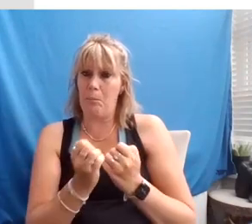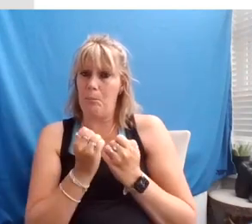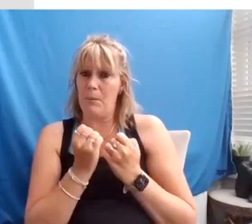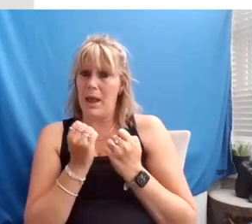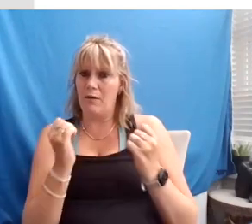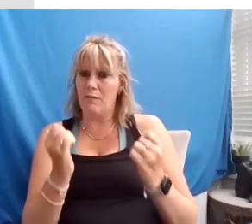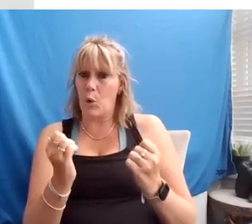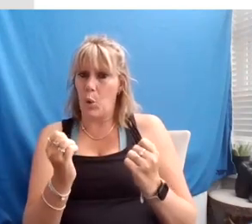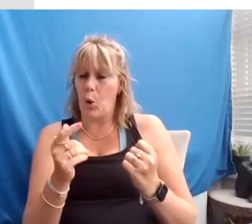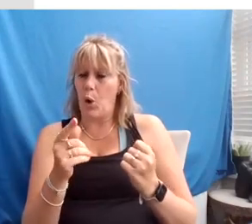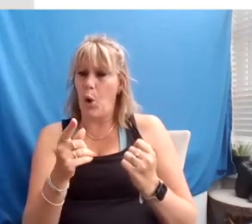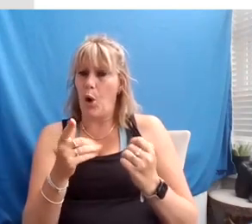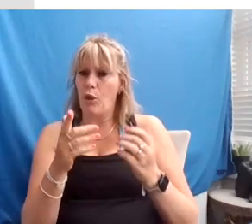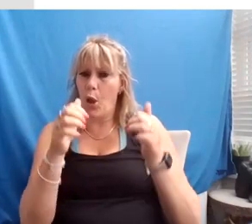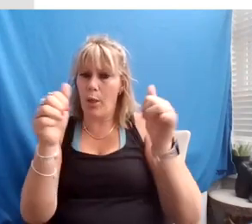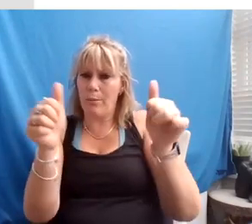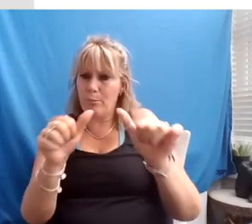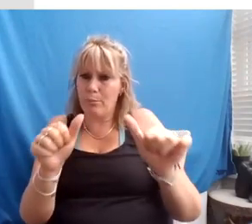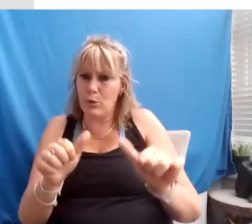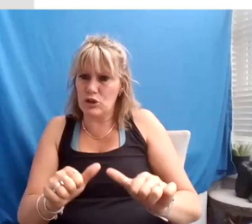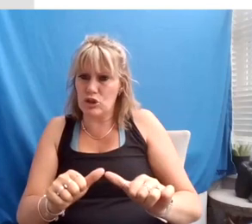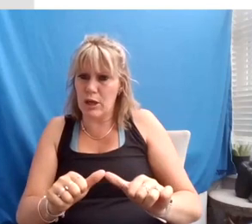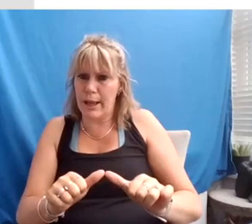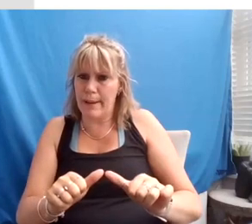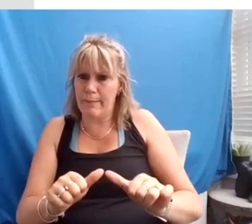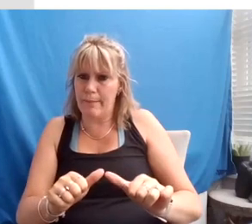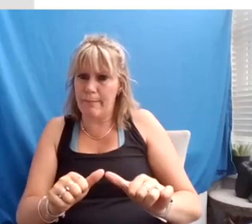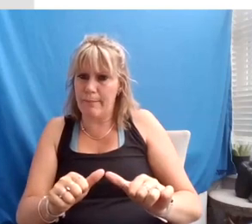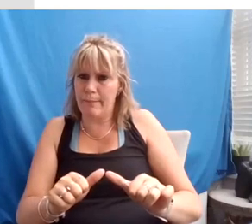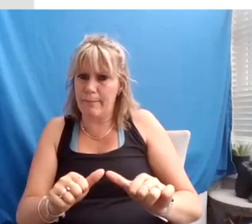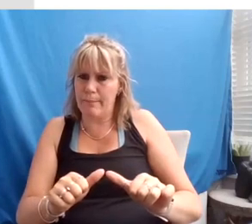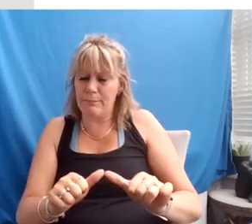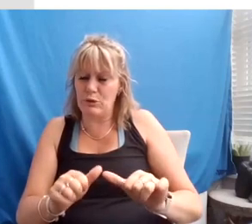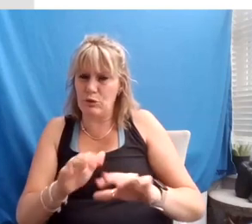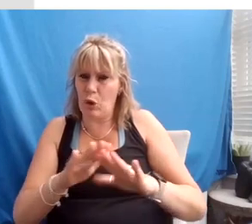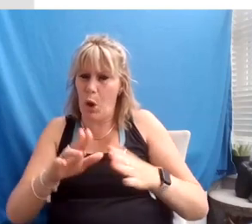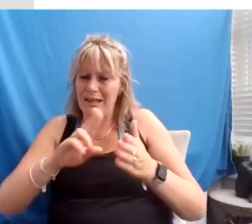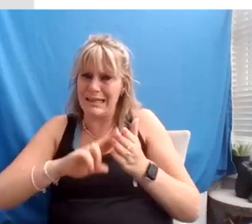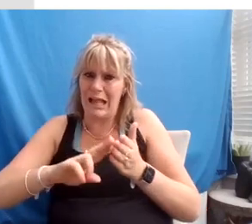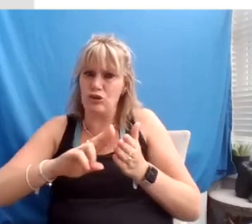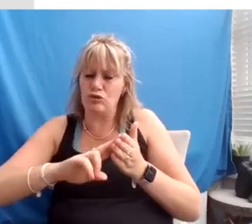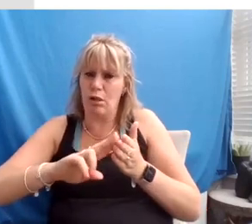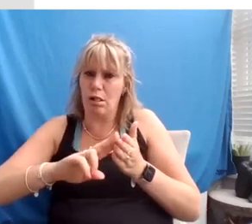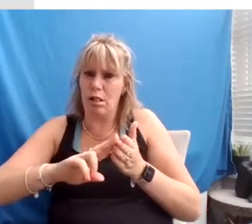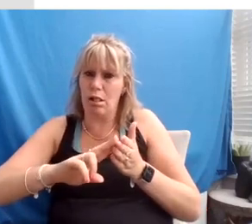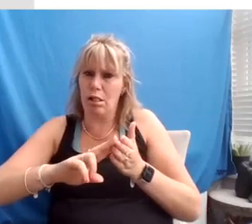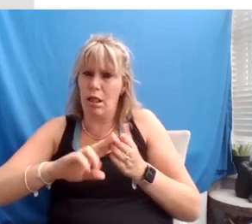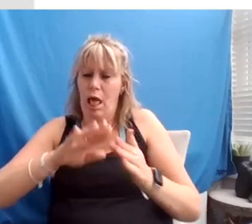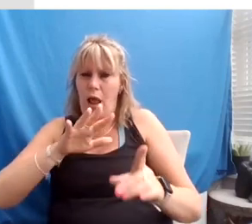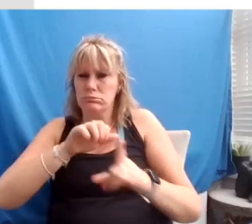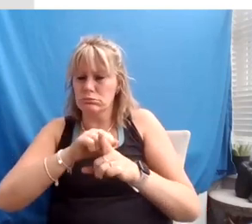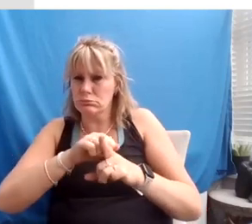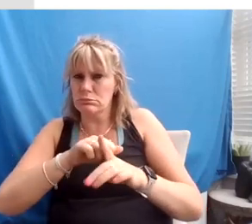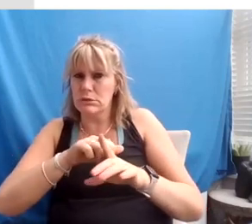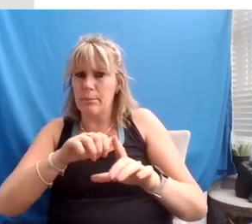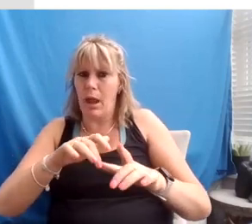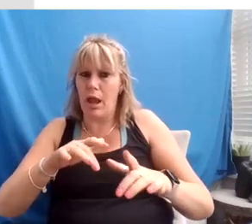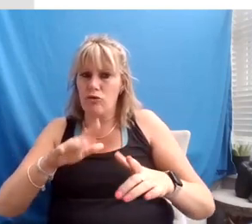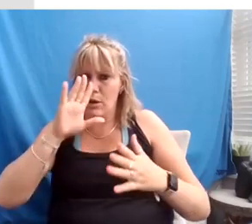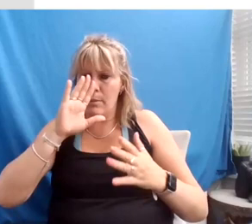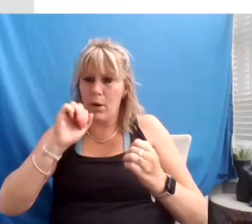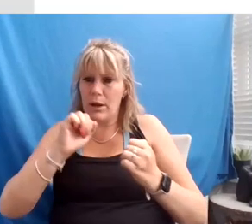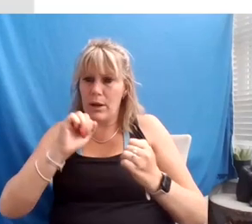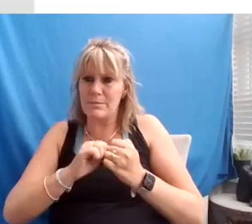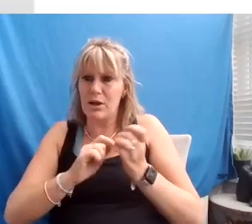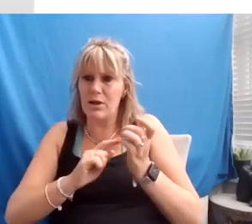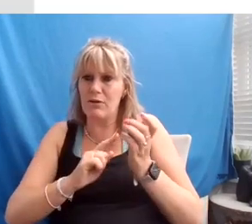shape is, perhaps because the body shape isn't at all naturalistic, but it reminds me of Lenin. It's a sort of,